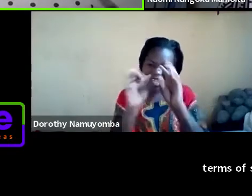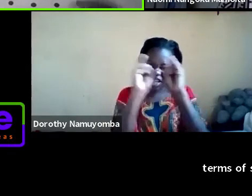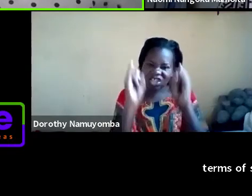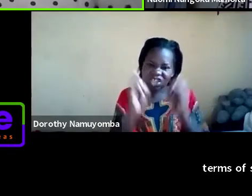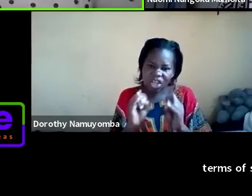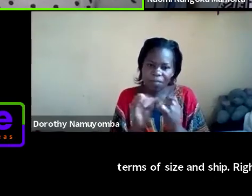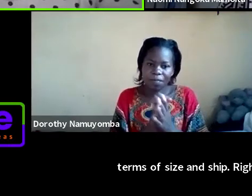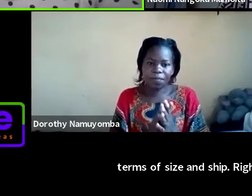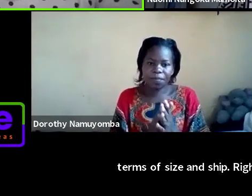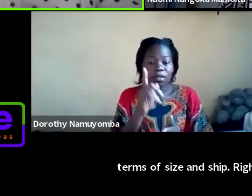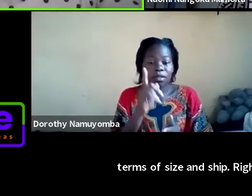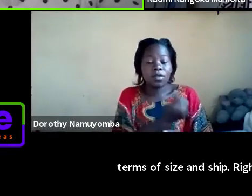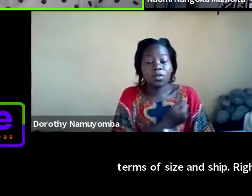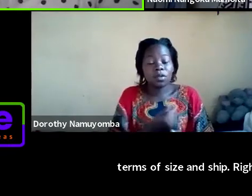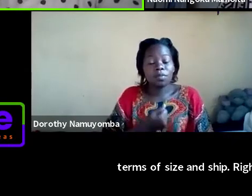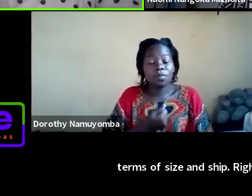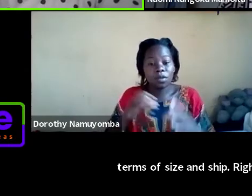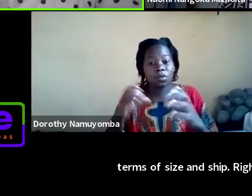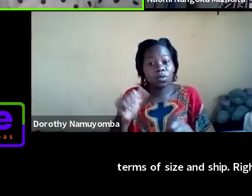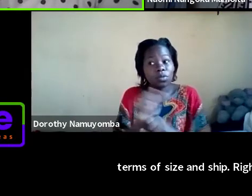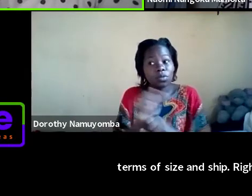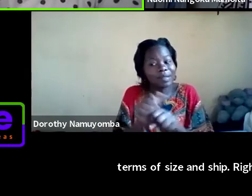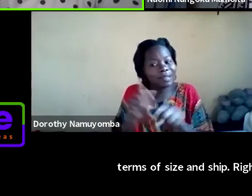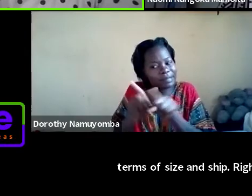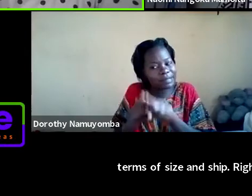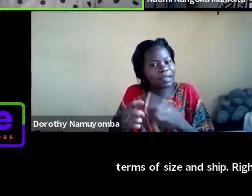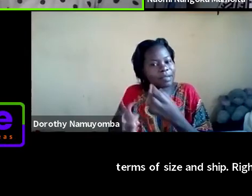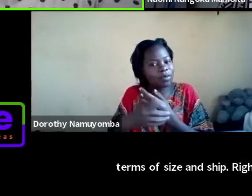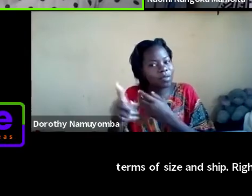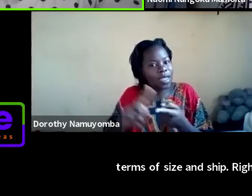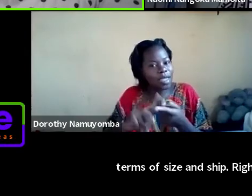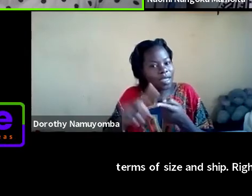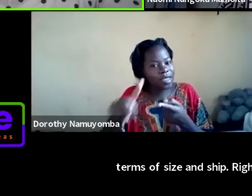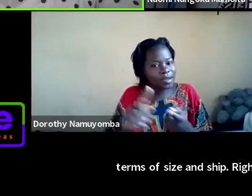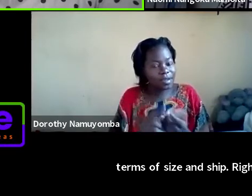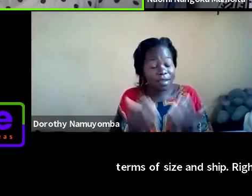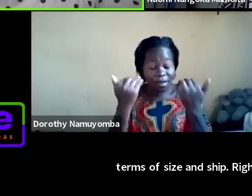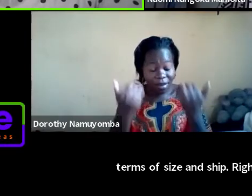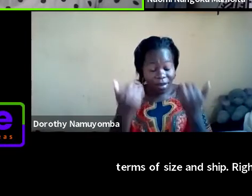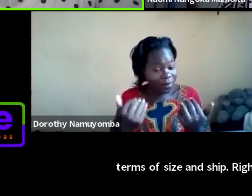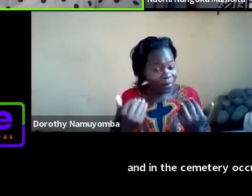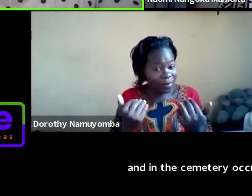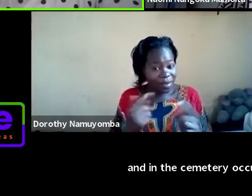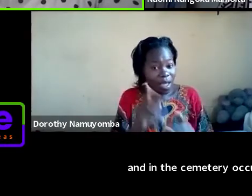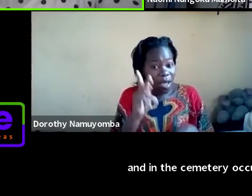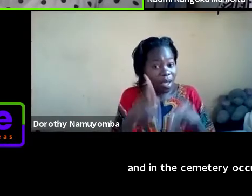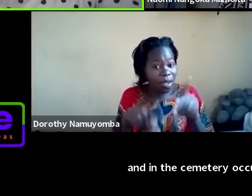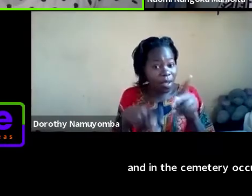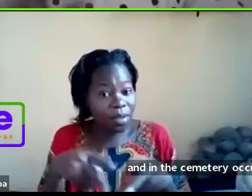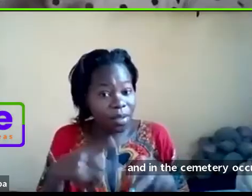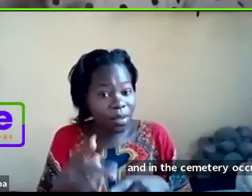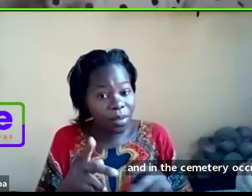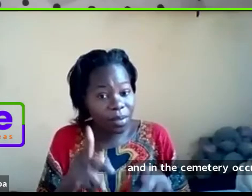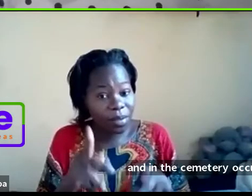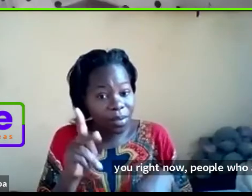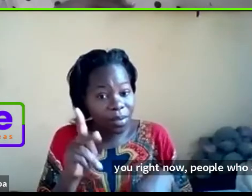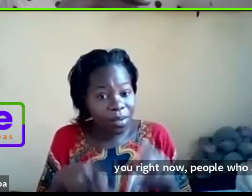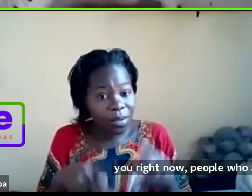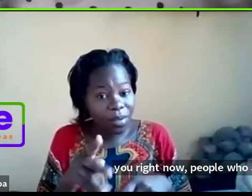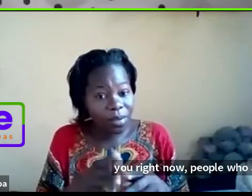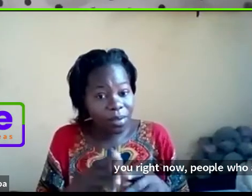group went and did the same at their quarry in Entebbe, and I can tell you right now, people who are taking advantage of them in terms of just